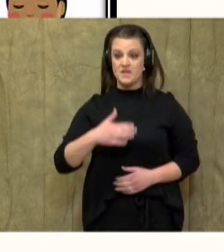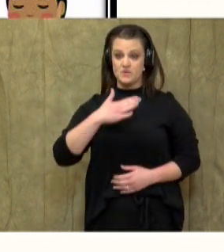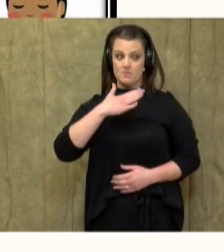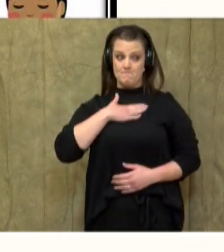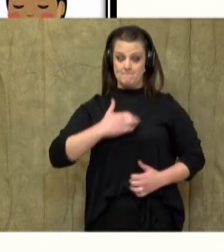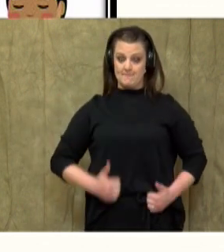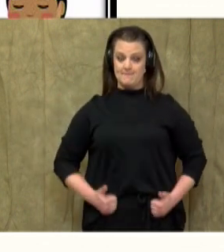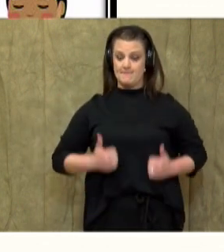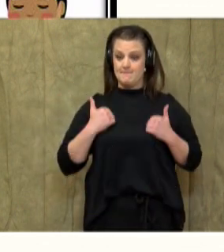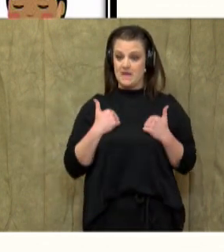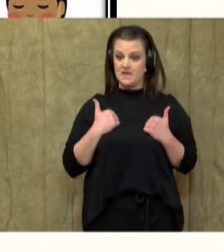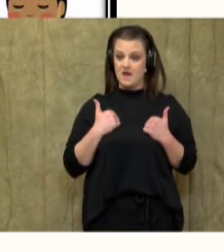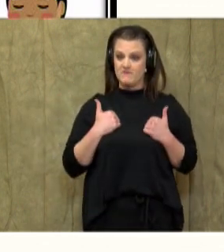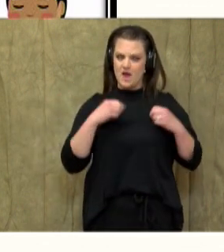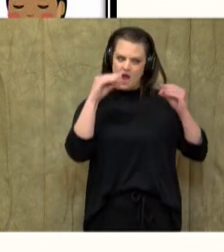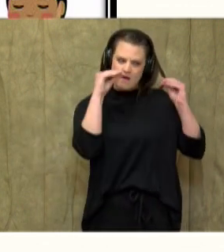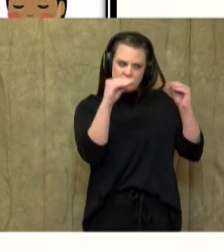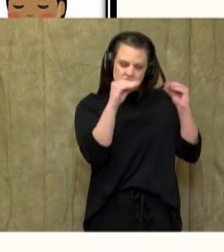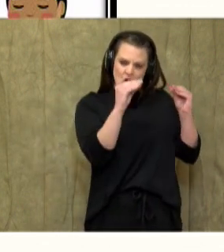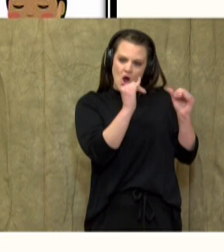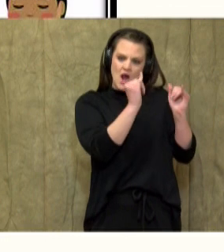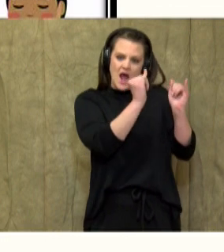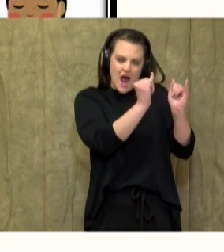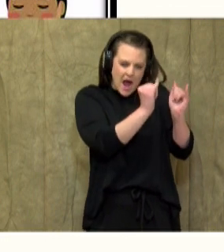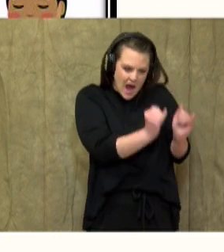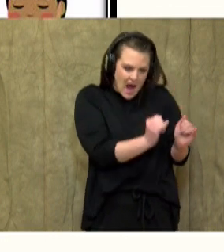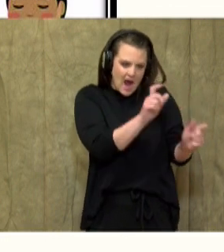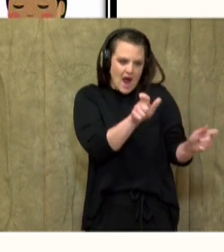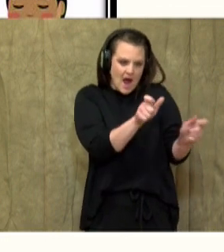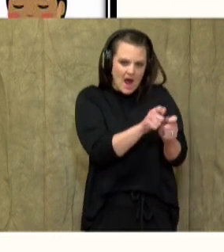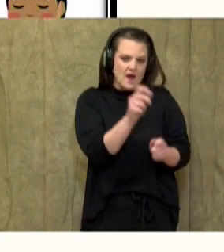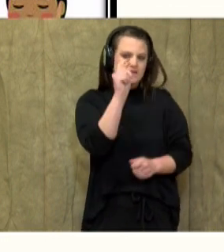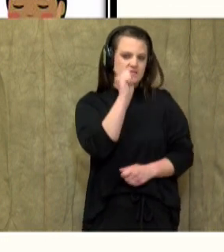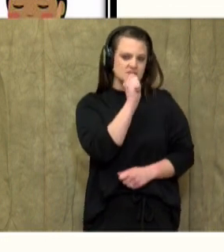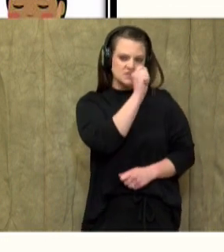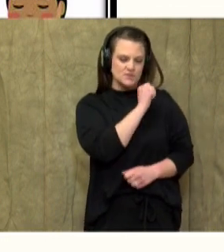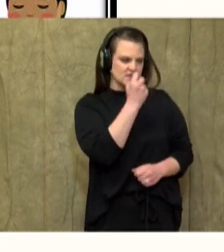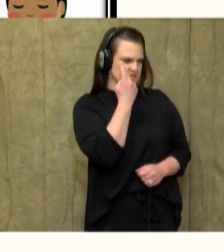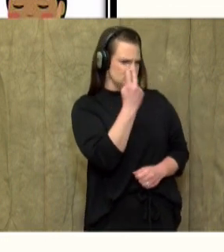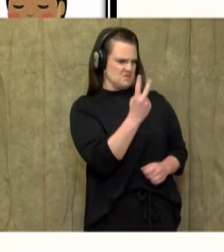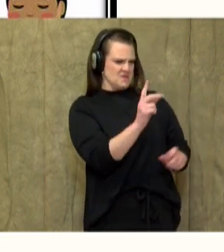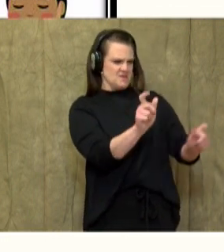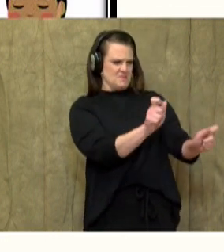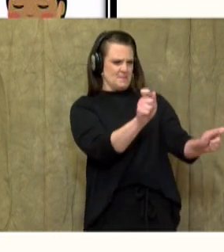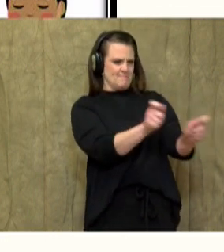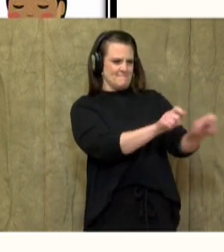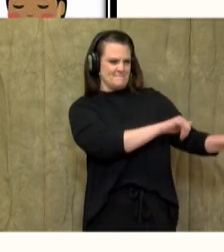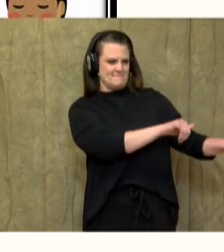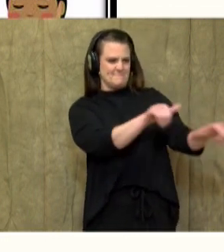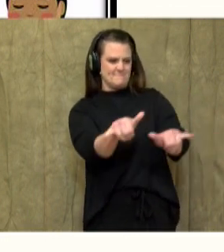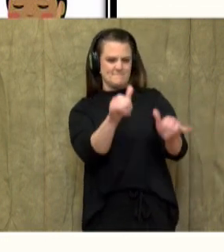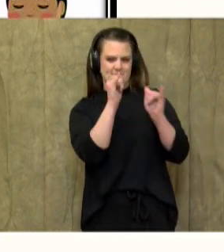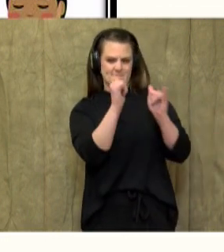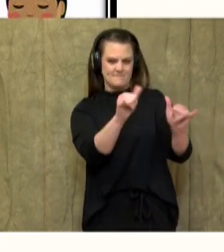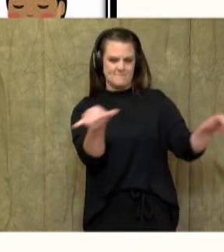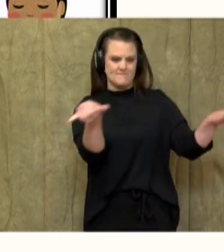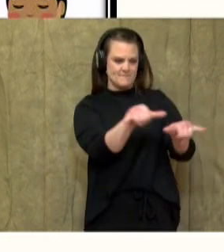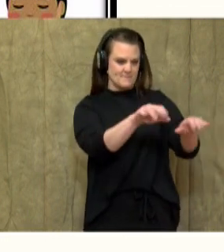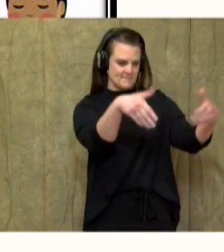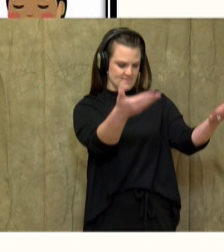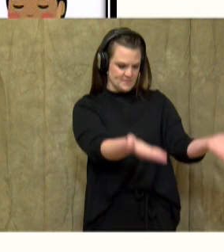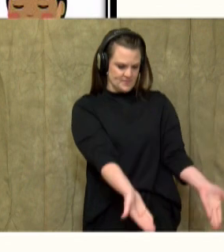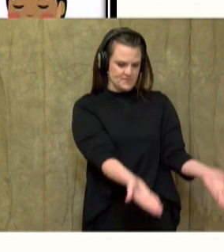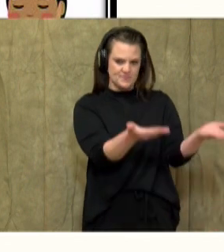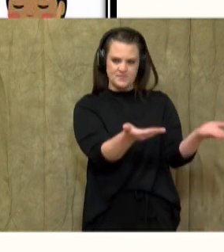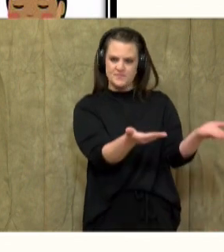taught identical twins that even though they look the same and most of the time they have